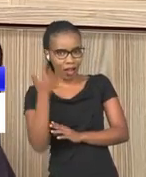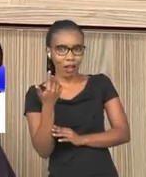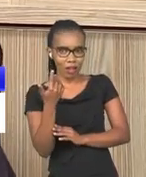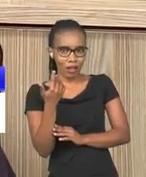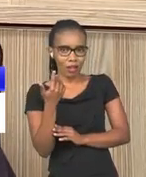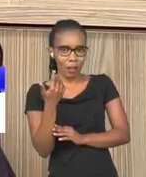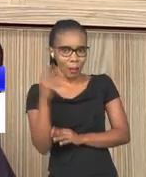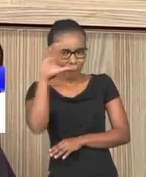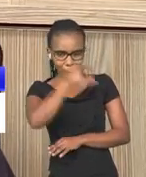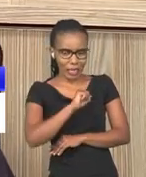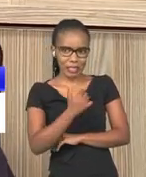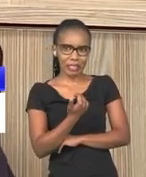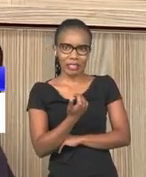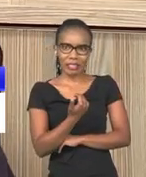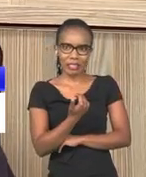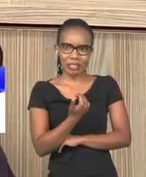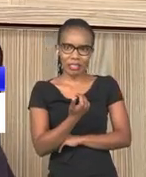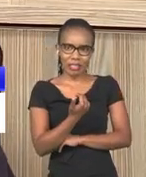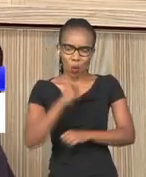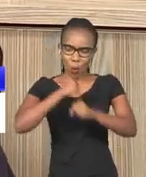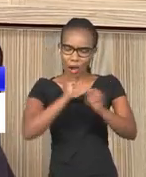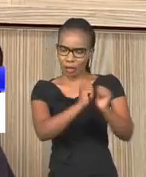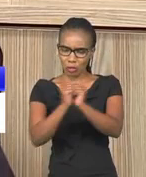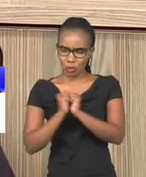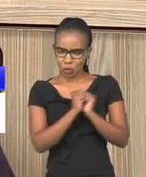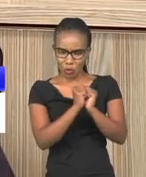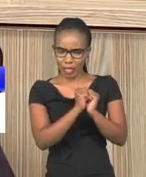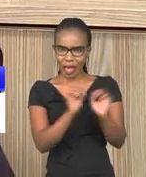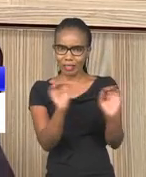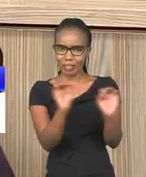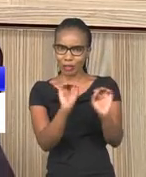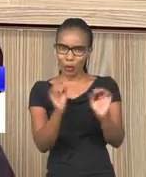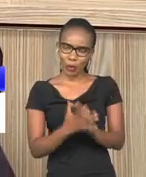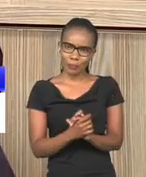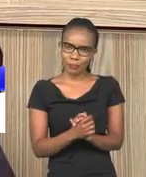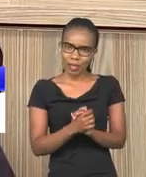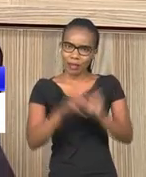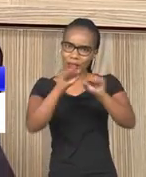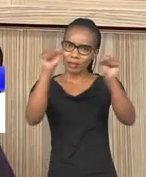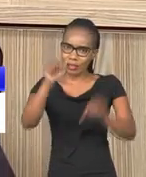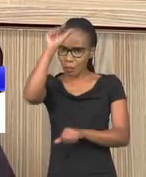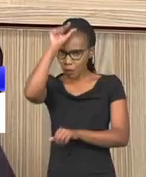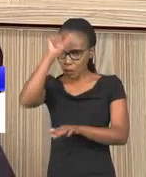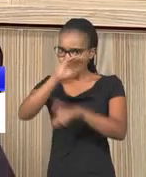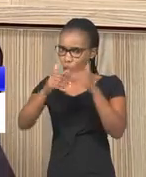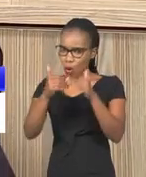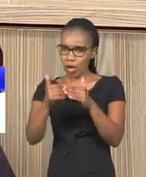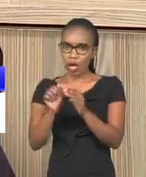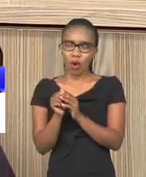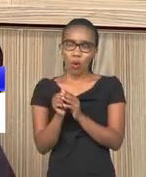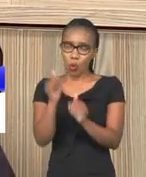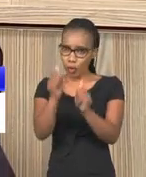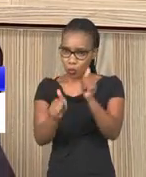lack of collaborative effort. The entire system of government that is contemplated